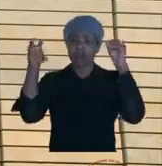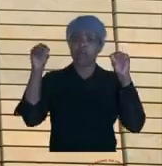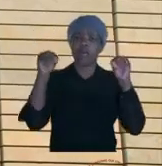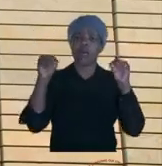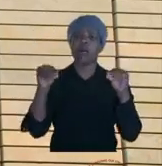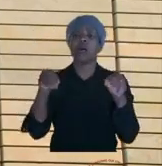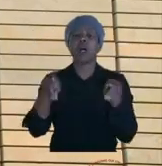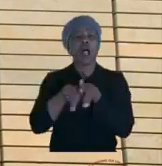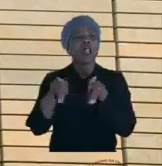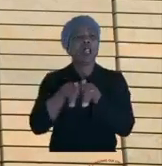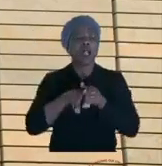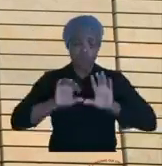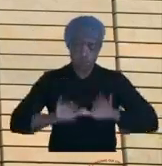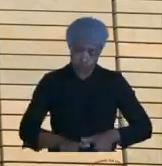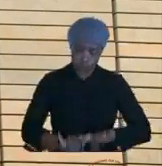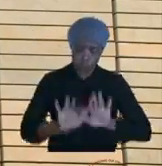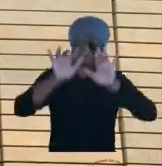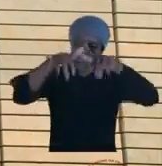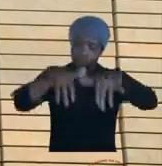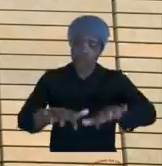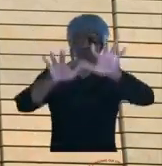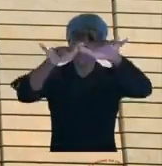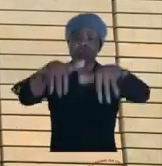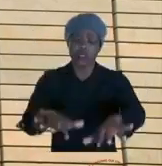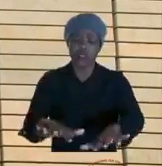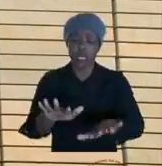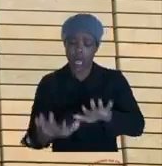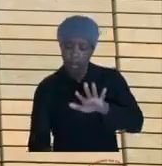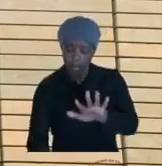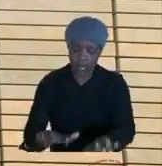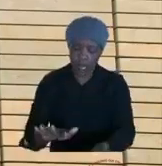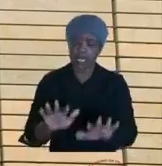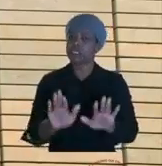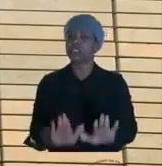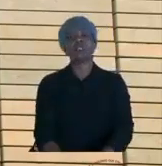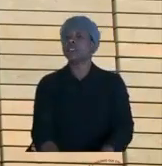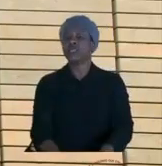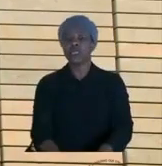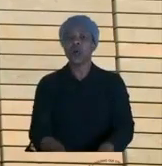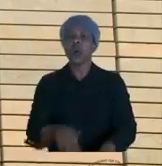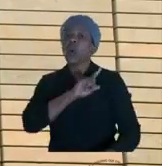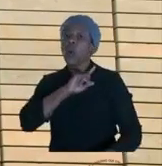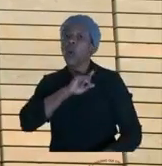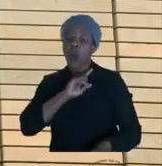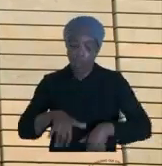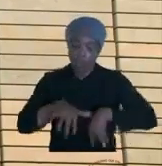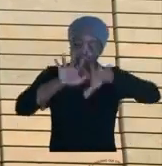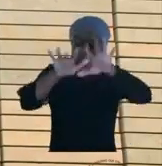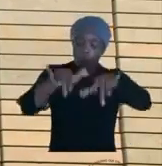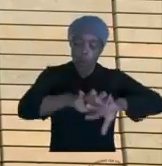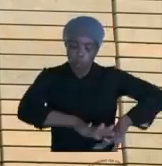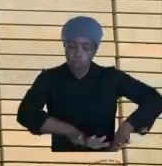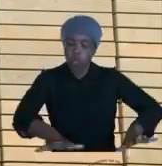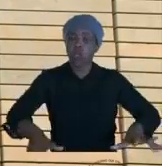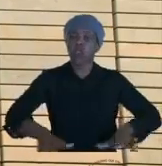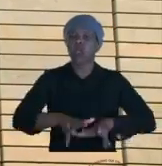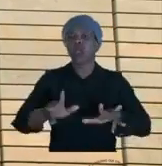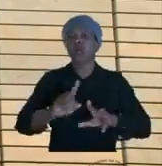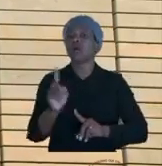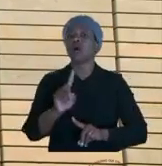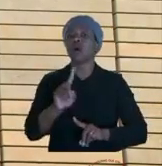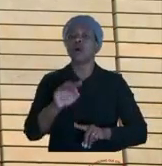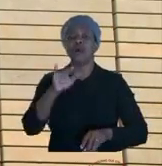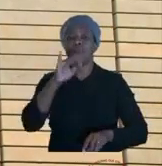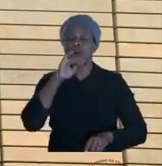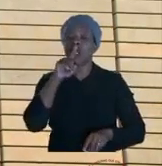on the sand of the ocean. The water will wash it away. Do not fly against the current.